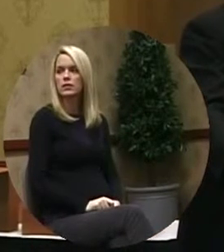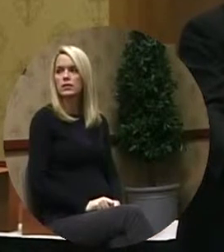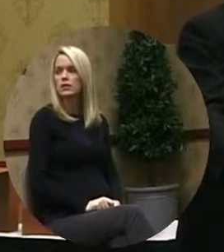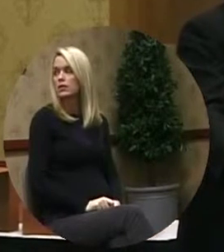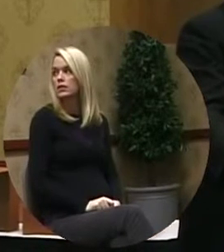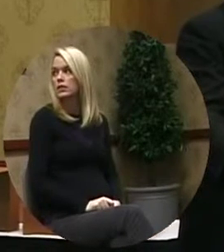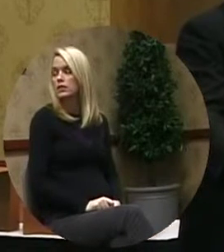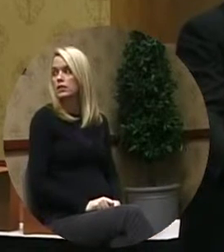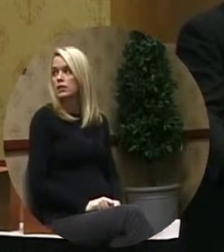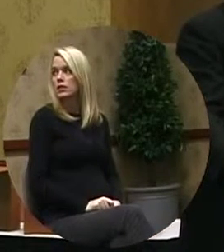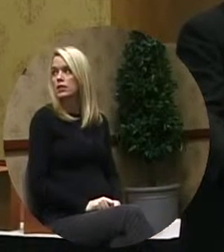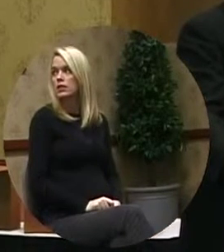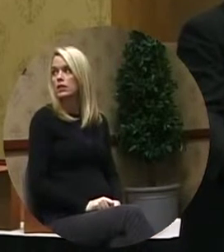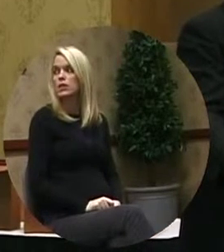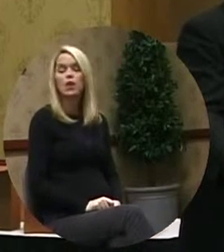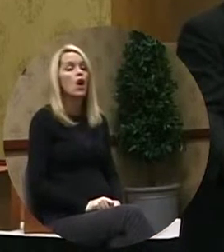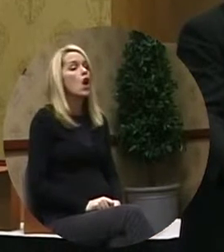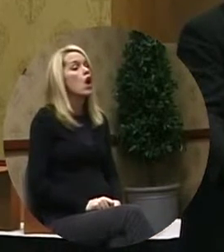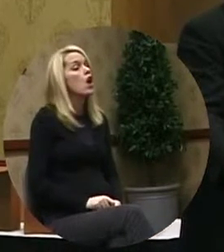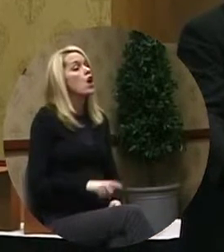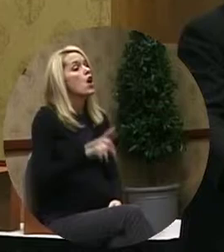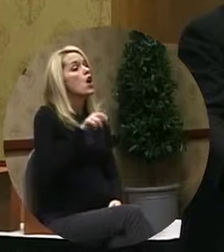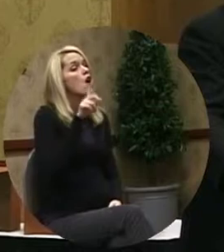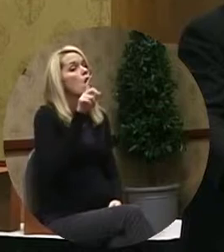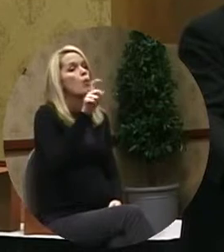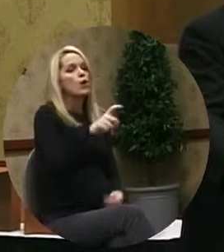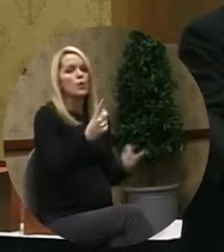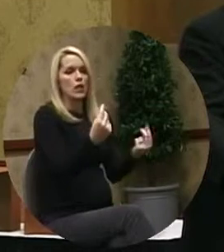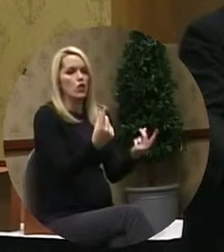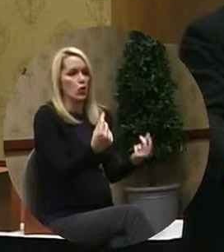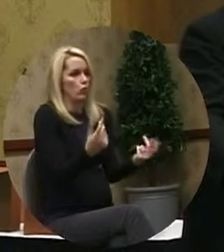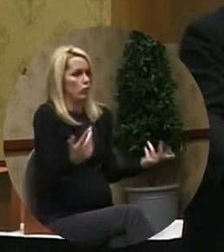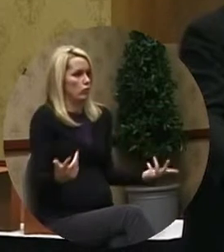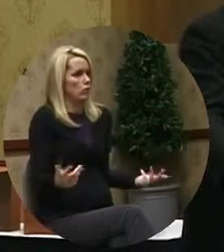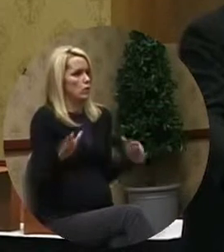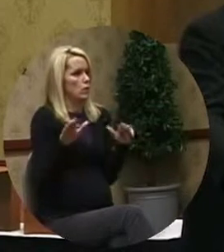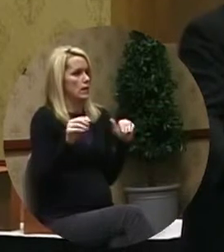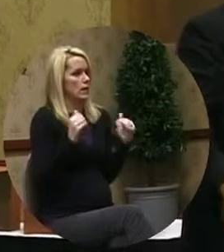asking you to do as you walk away today?